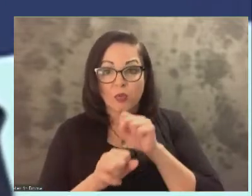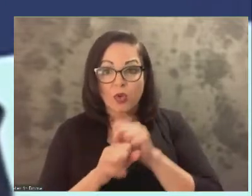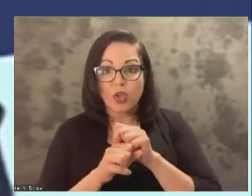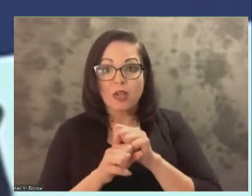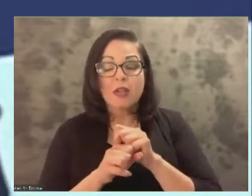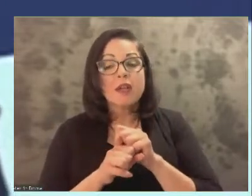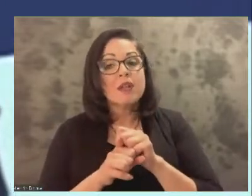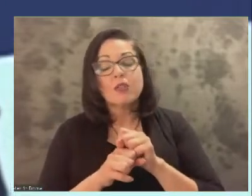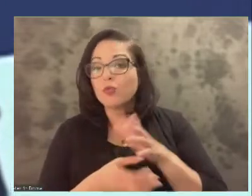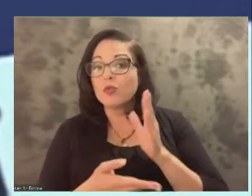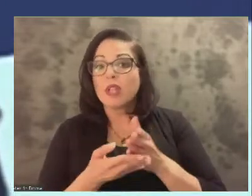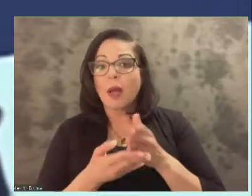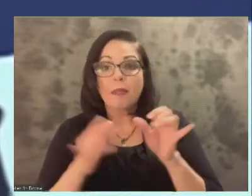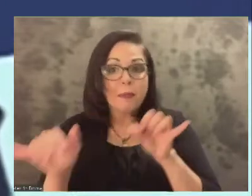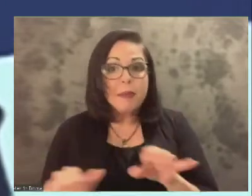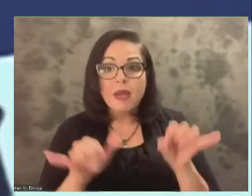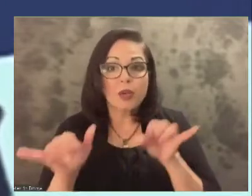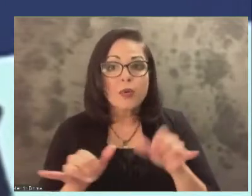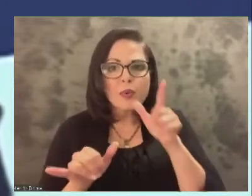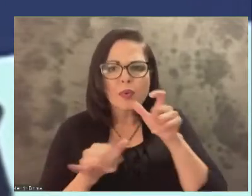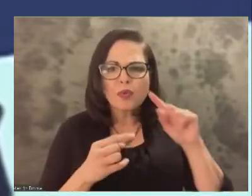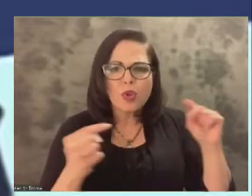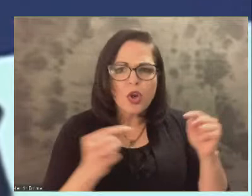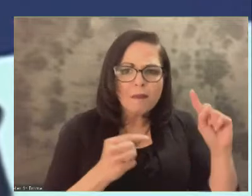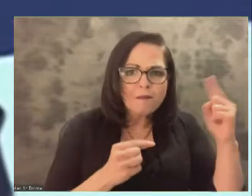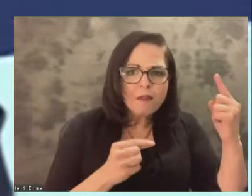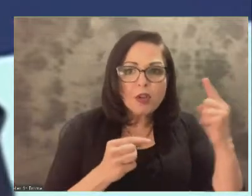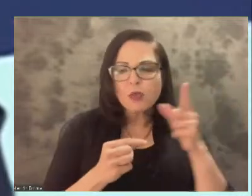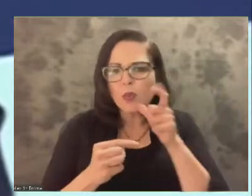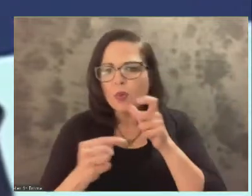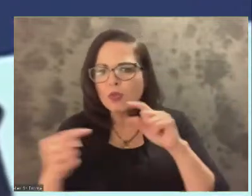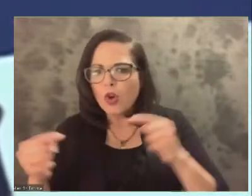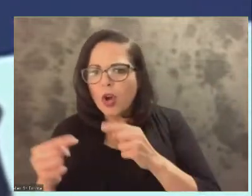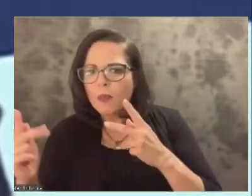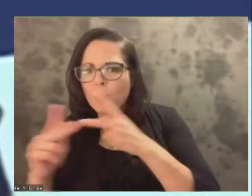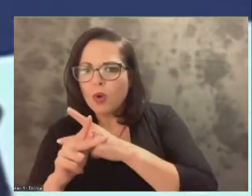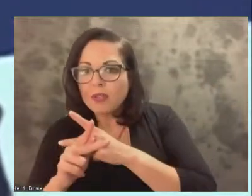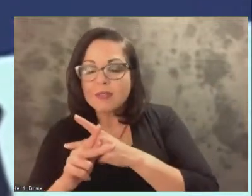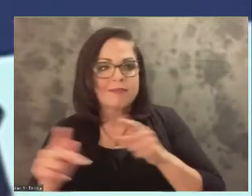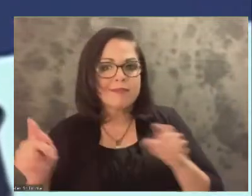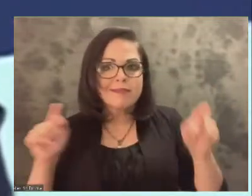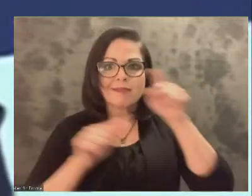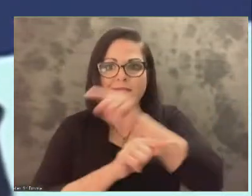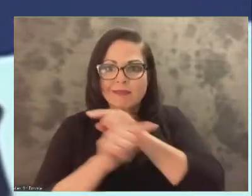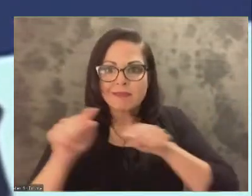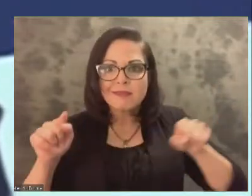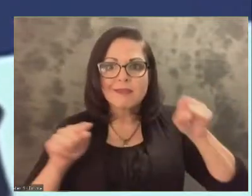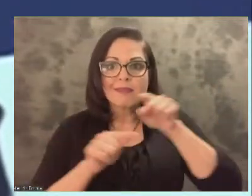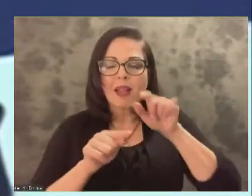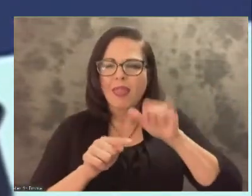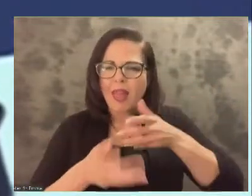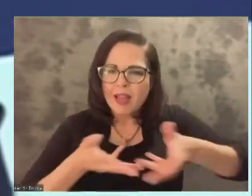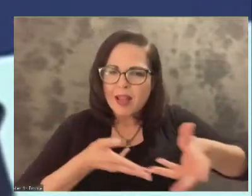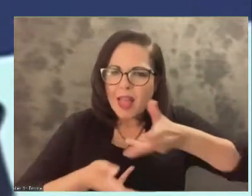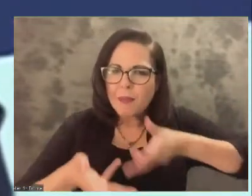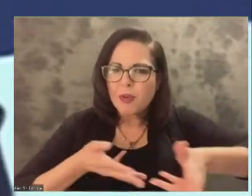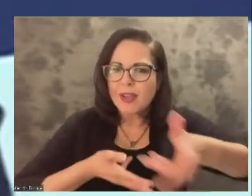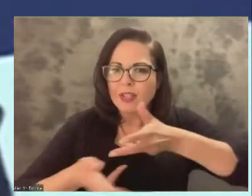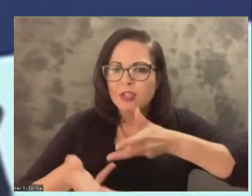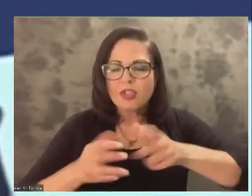predictable pattern of who is harmed first and harmed worse. That intentionality, that collaboration, that